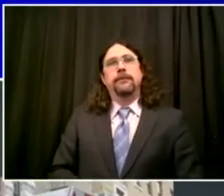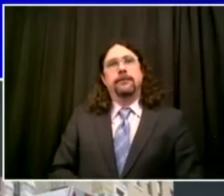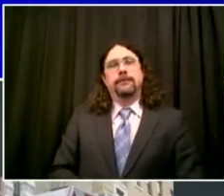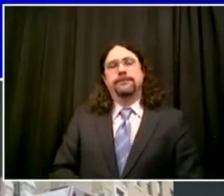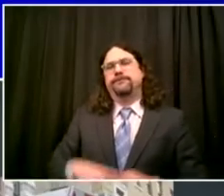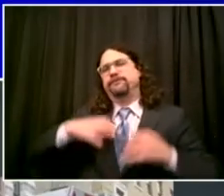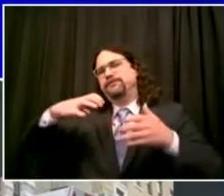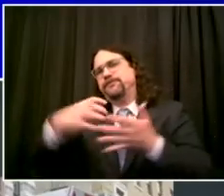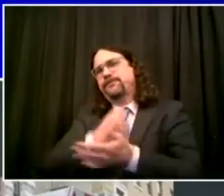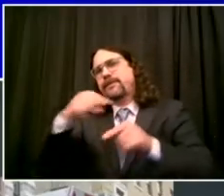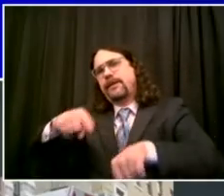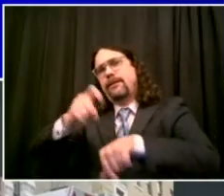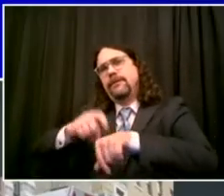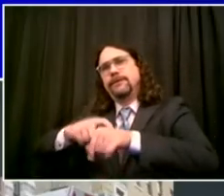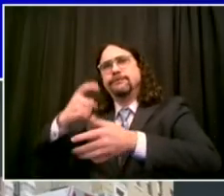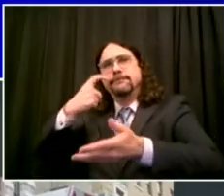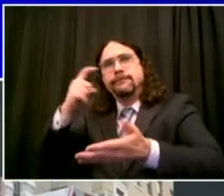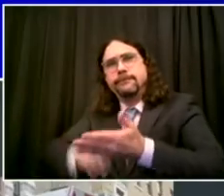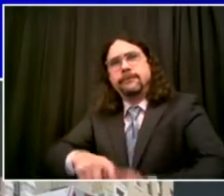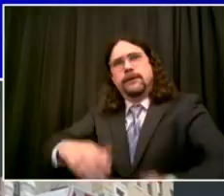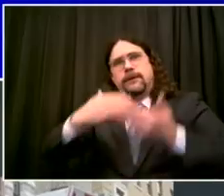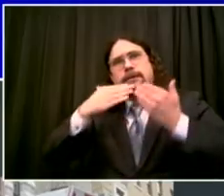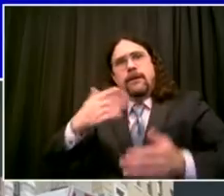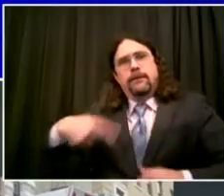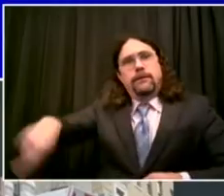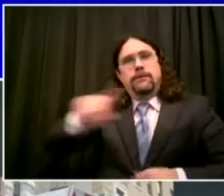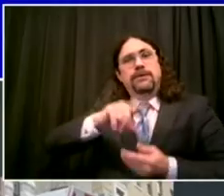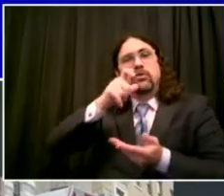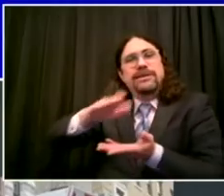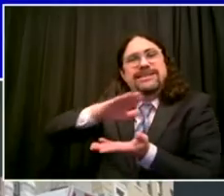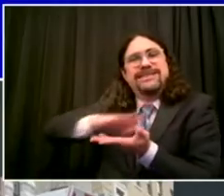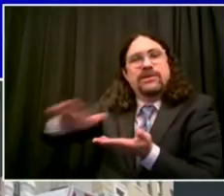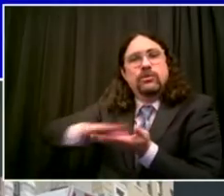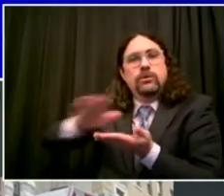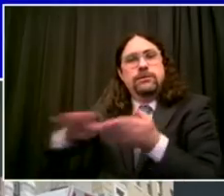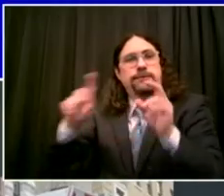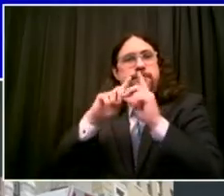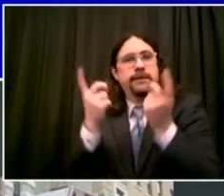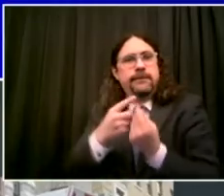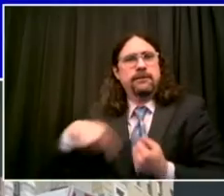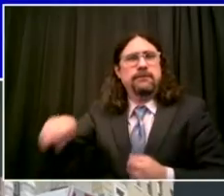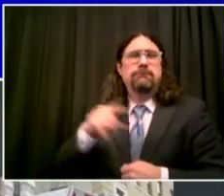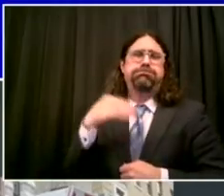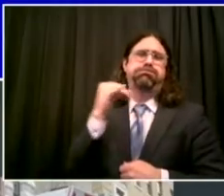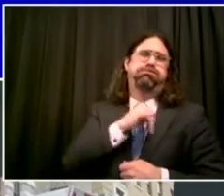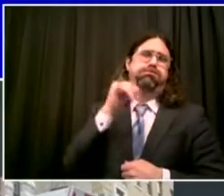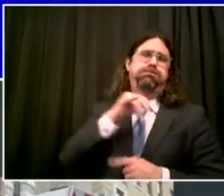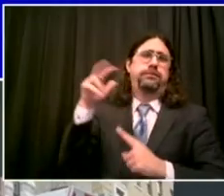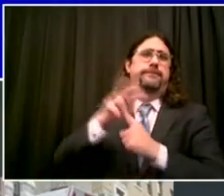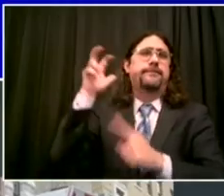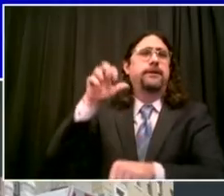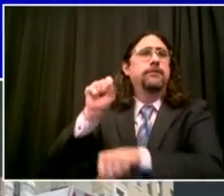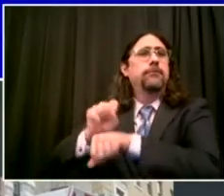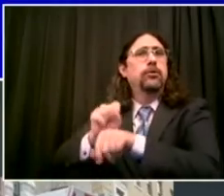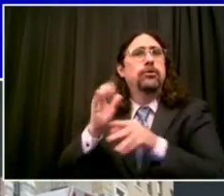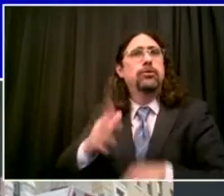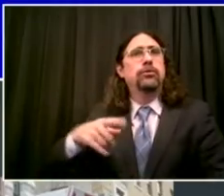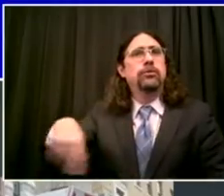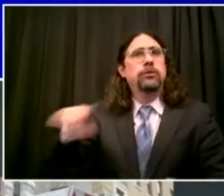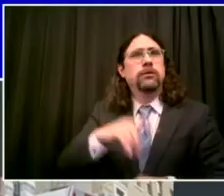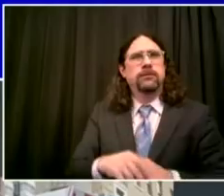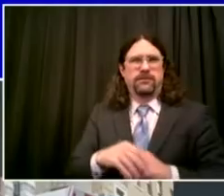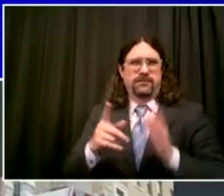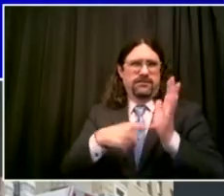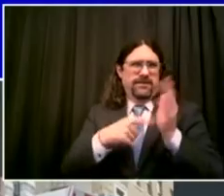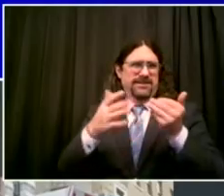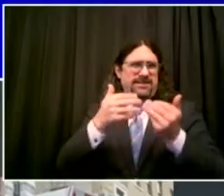are folks who every day keep this city going. Our sanitation workers, I want to tell you, I have spent a lot of time with our sanitation workers, a lot of time in